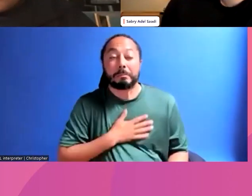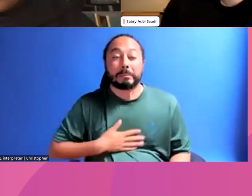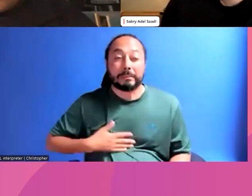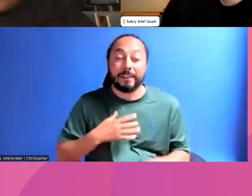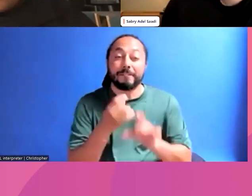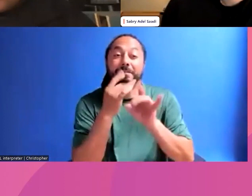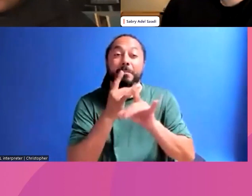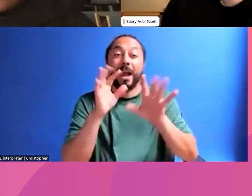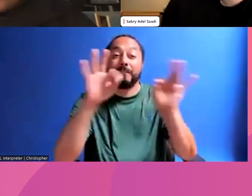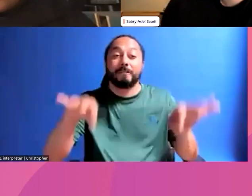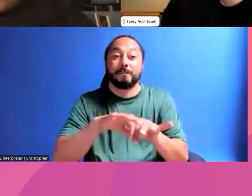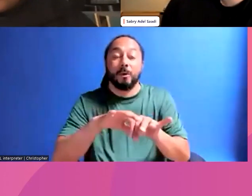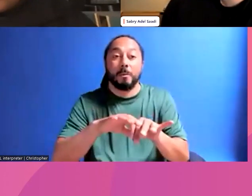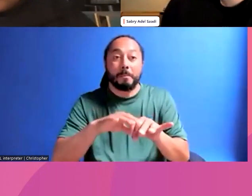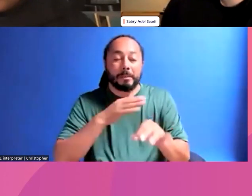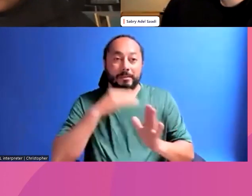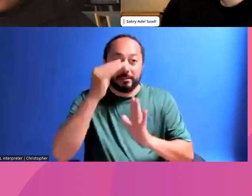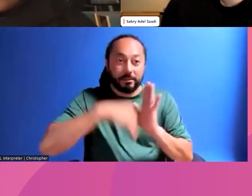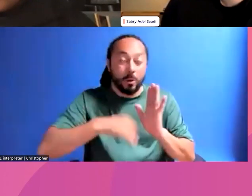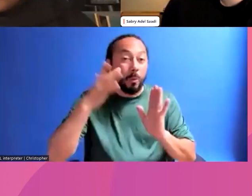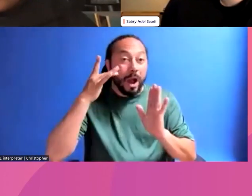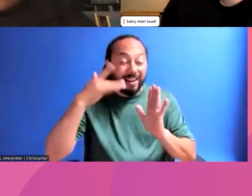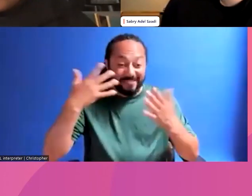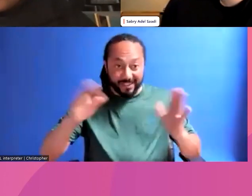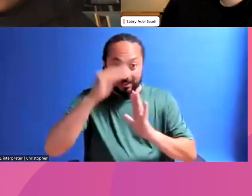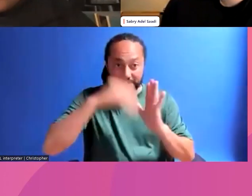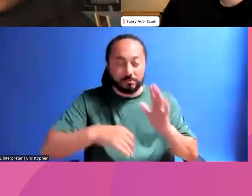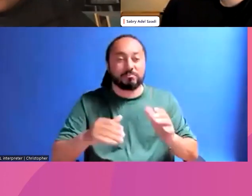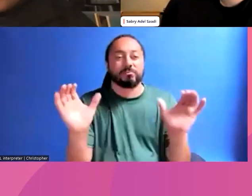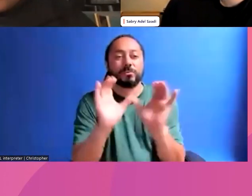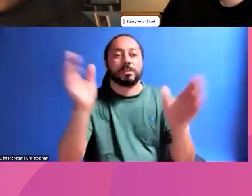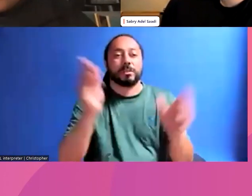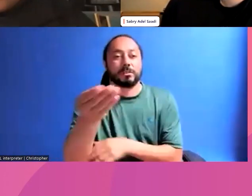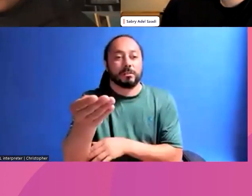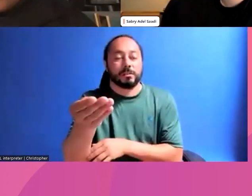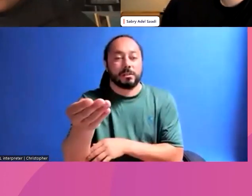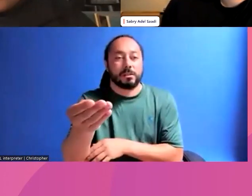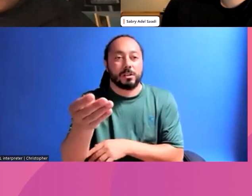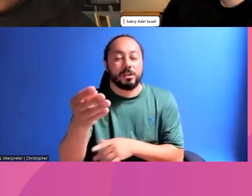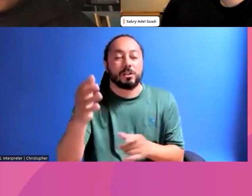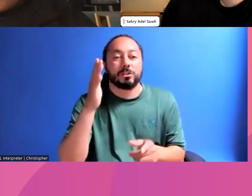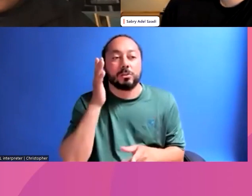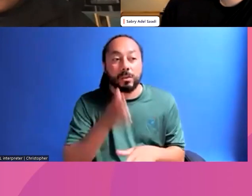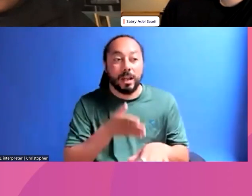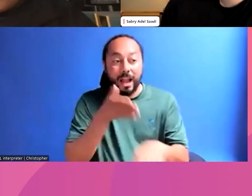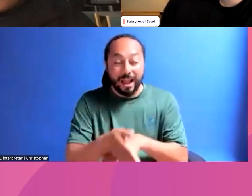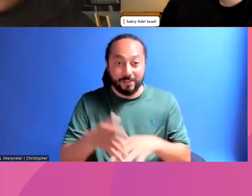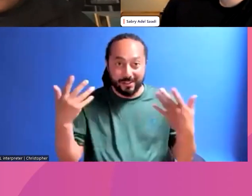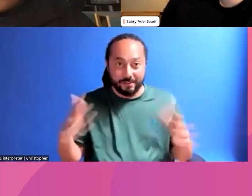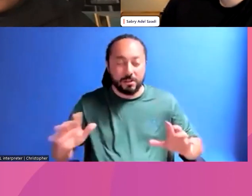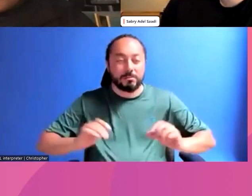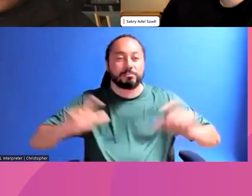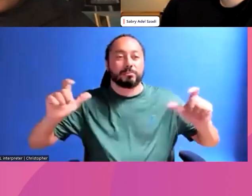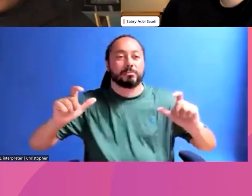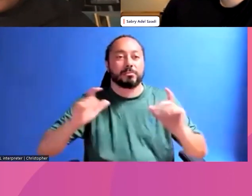to receive a certificate of participation. A link is going to automatically open in your browser after the webinar has